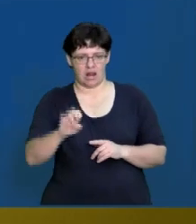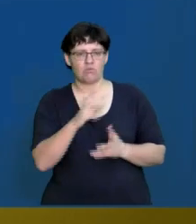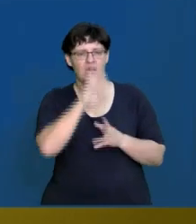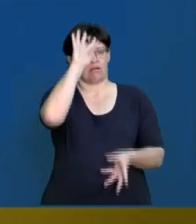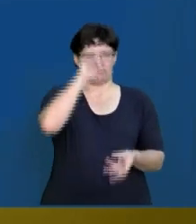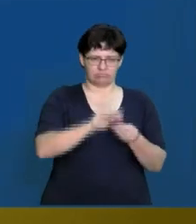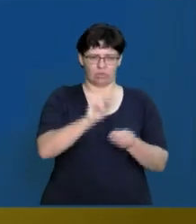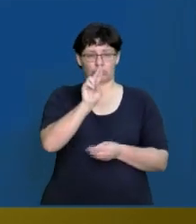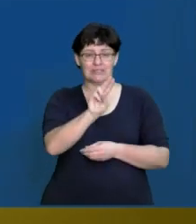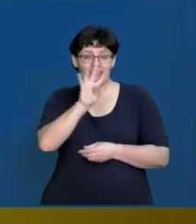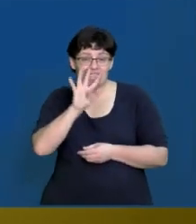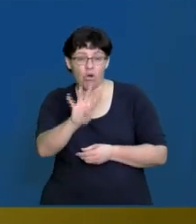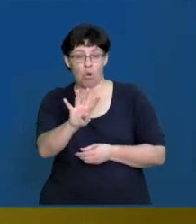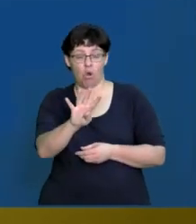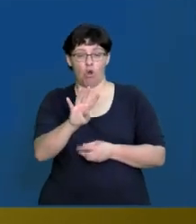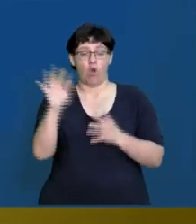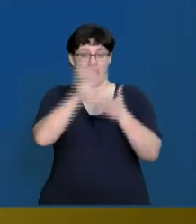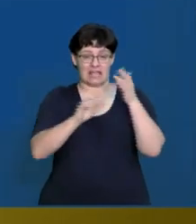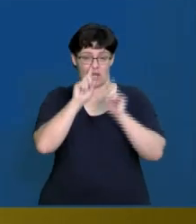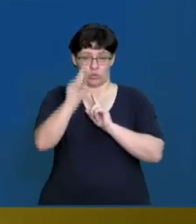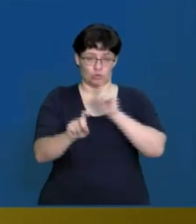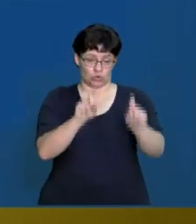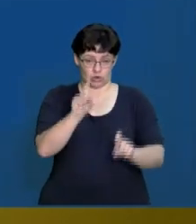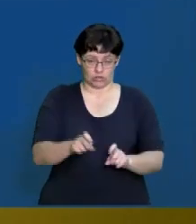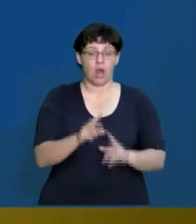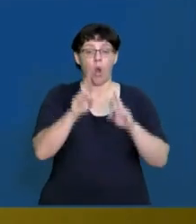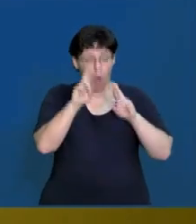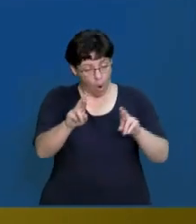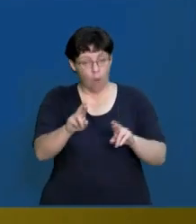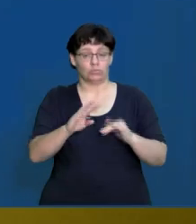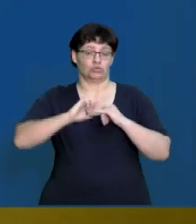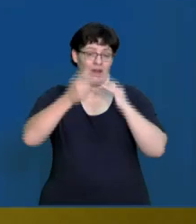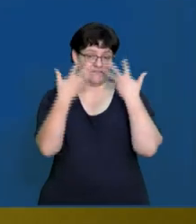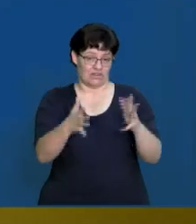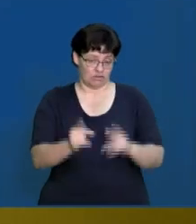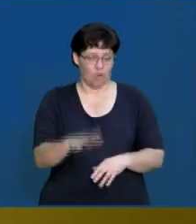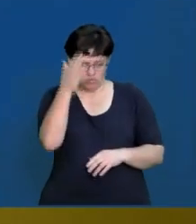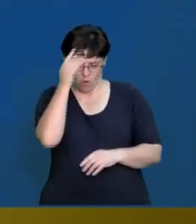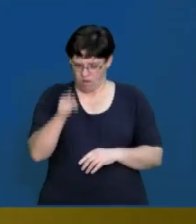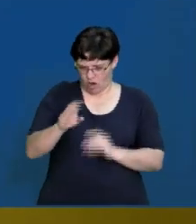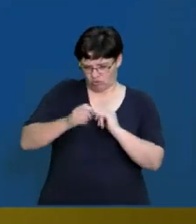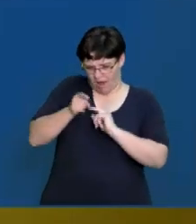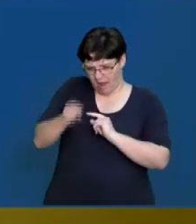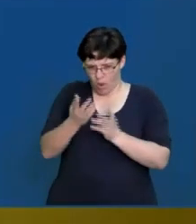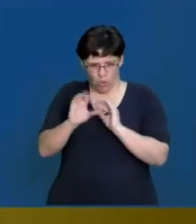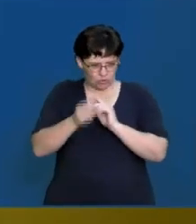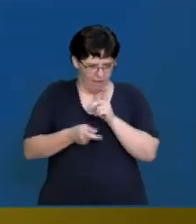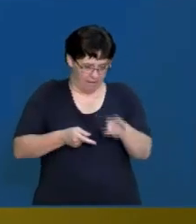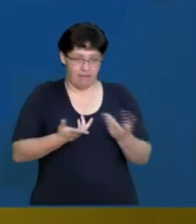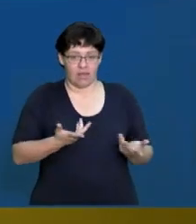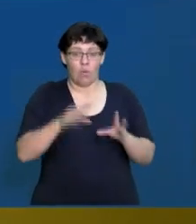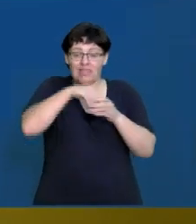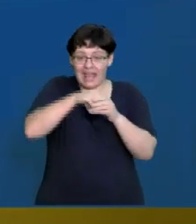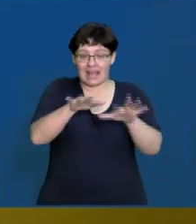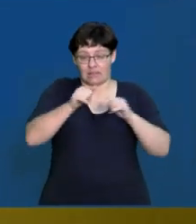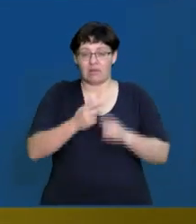got about 24 essay questions. I hope by now you have tackled them. You know which ones you are going to attempt in the exam. So I'll